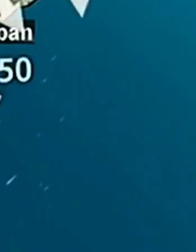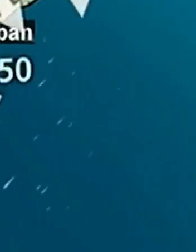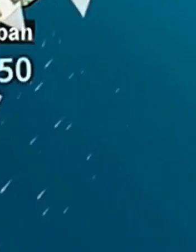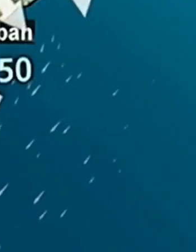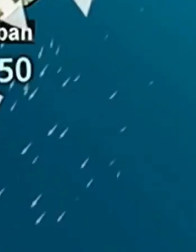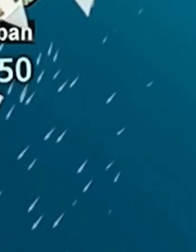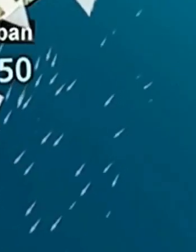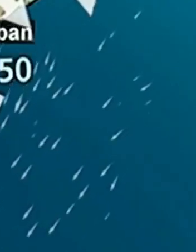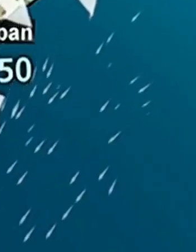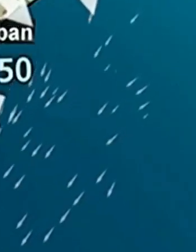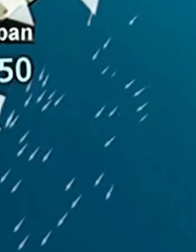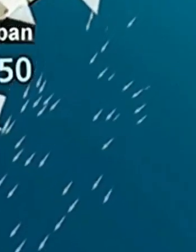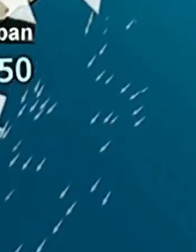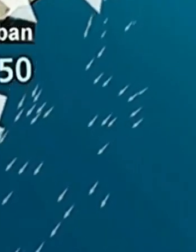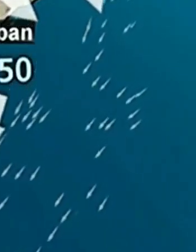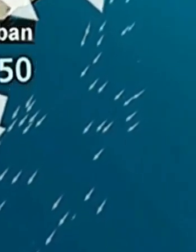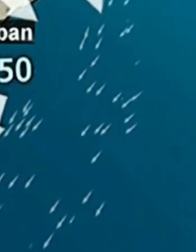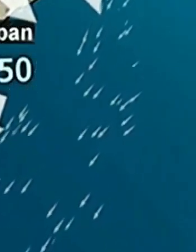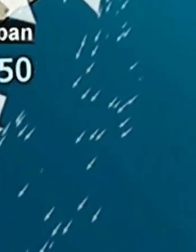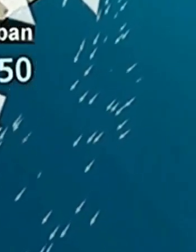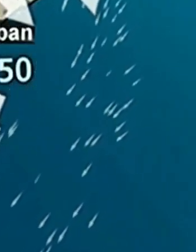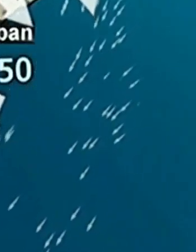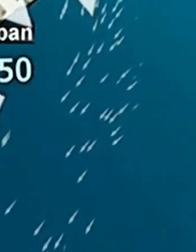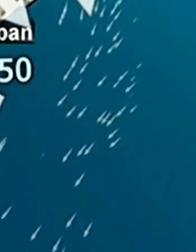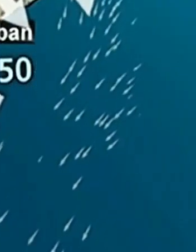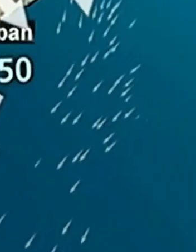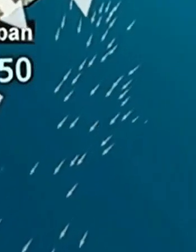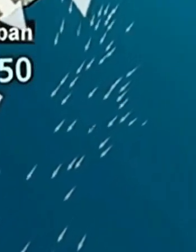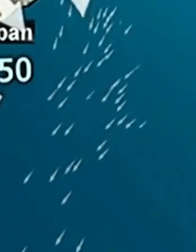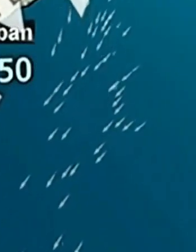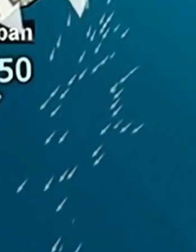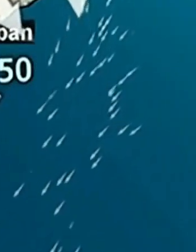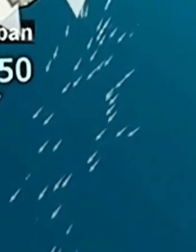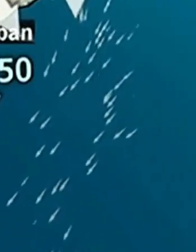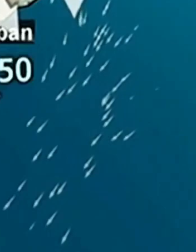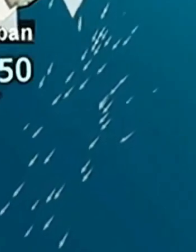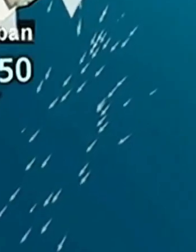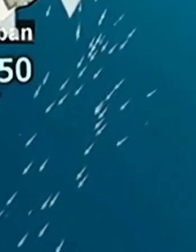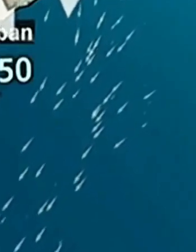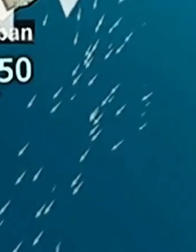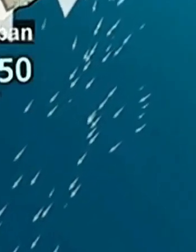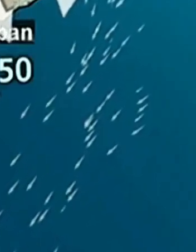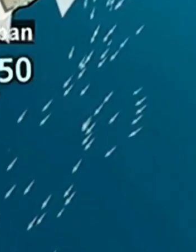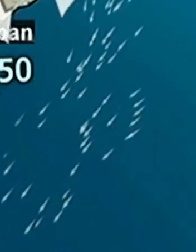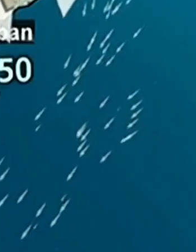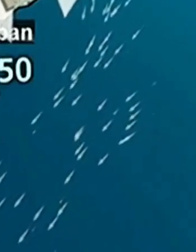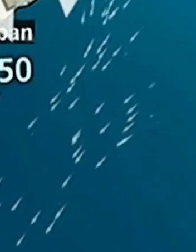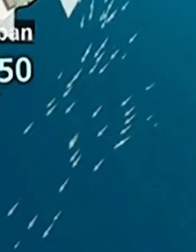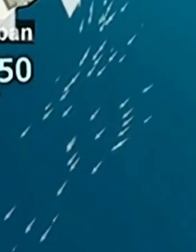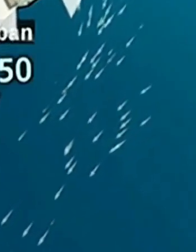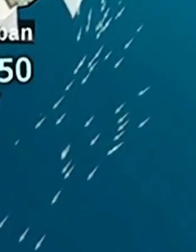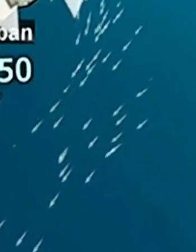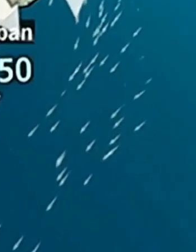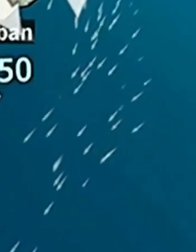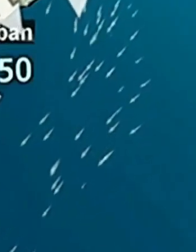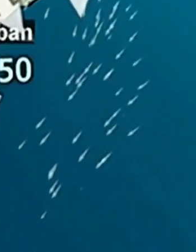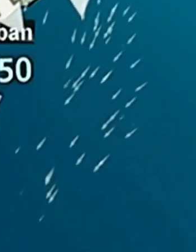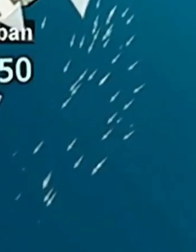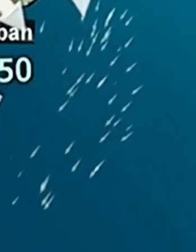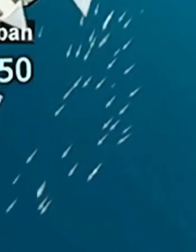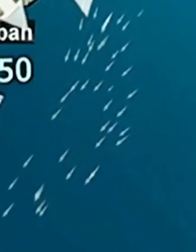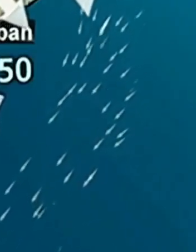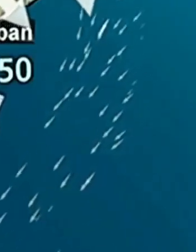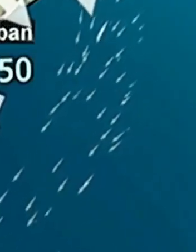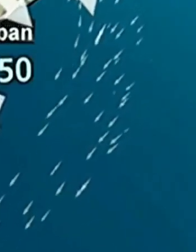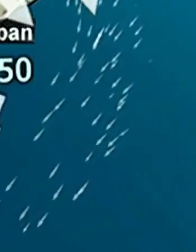tse go le ka le popona rena la ka mosone re sa bona ga botse mmaro parpari le bialo ka o khetha dibaka go di ka dikarolong tse di loka bo hlabela ba ka Afrika Borwa